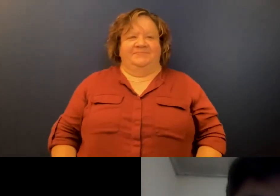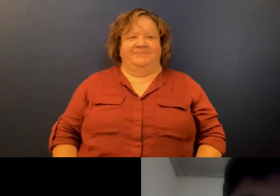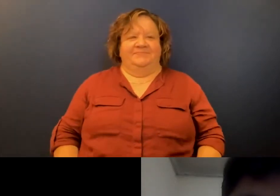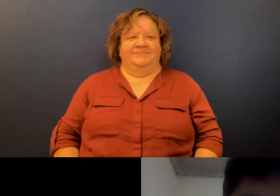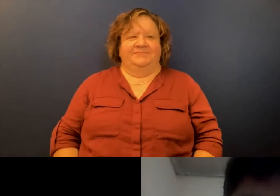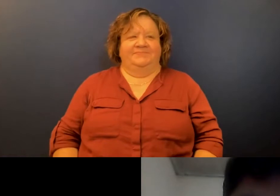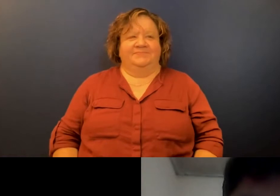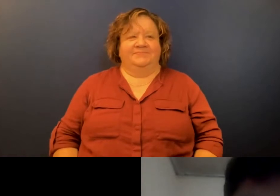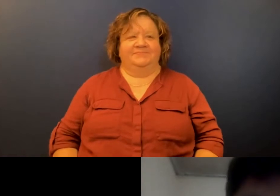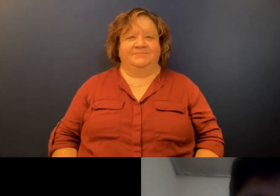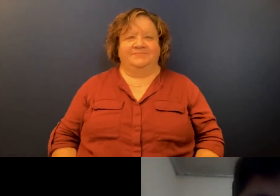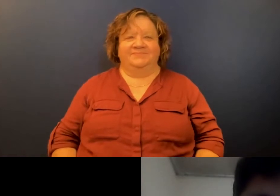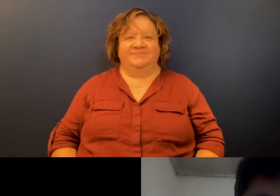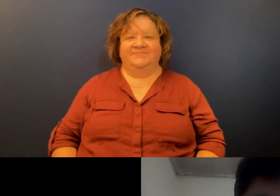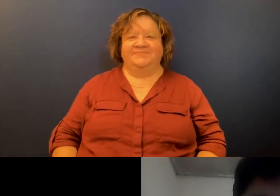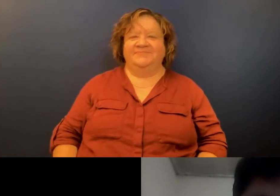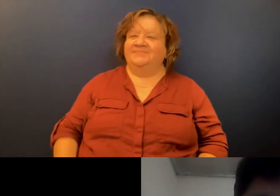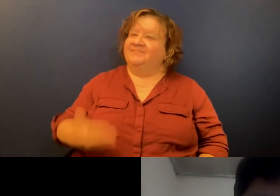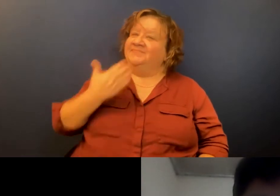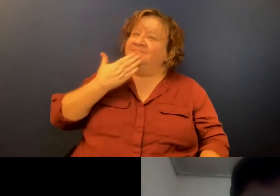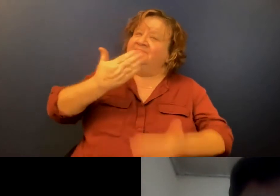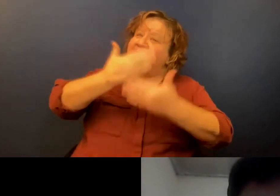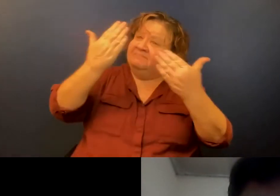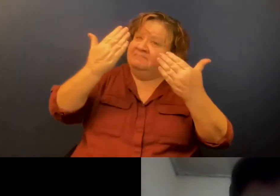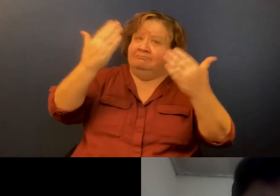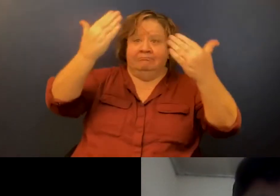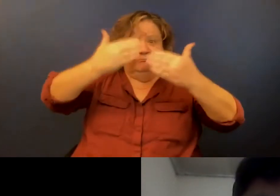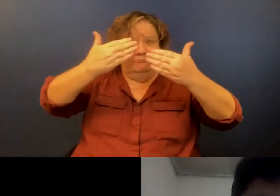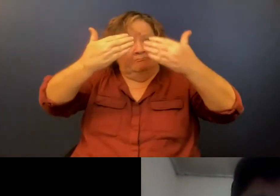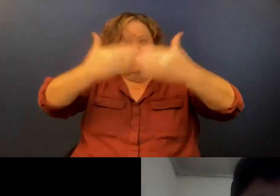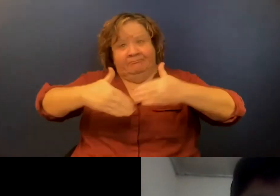Good morning, everyone. Good afternoon, good evening.